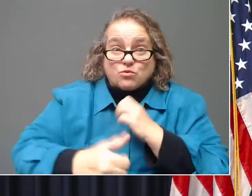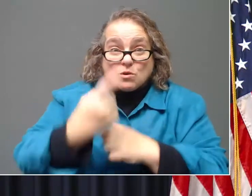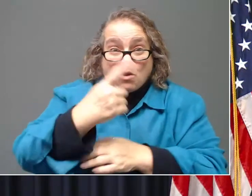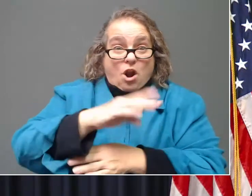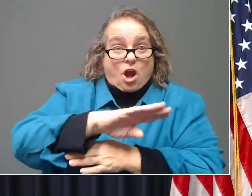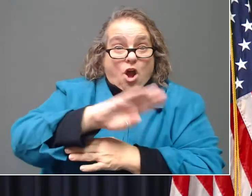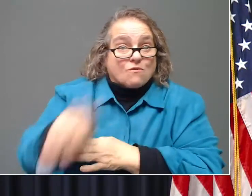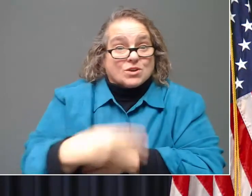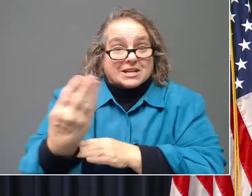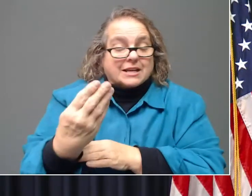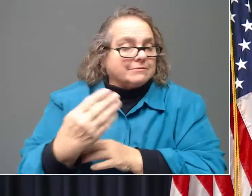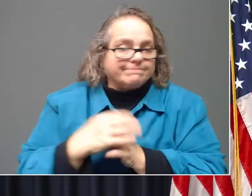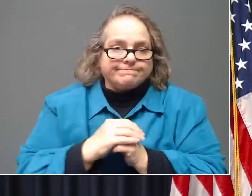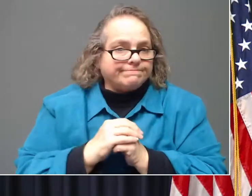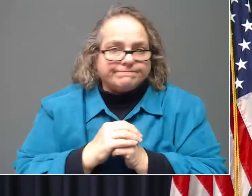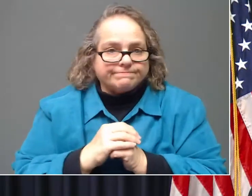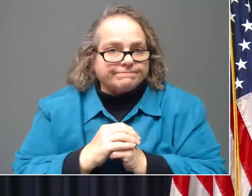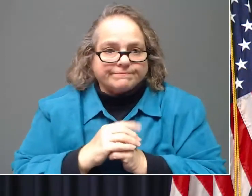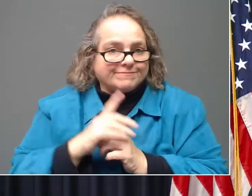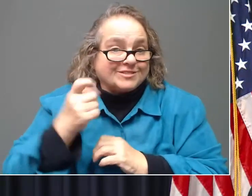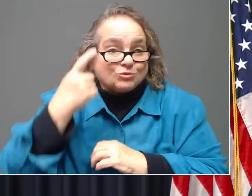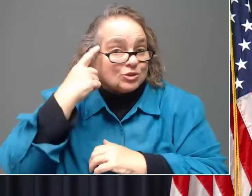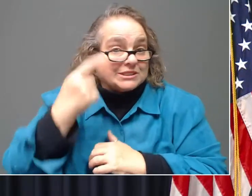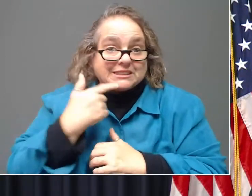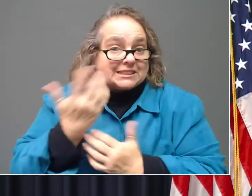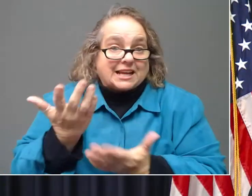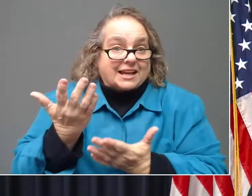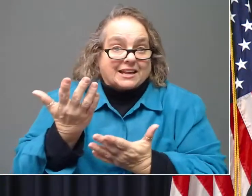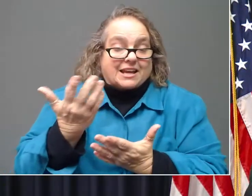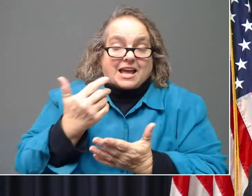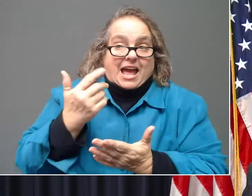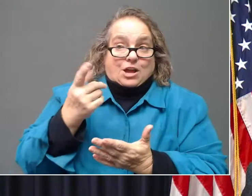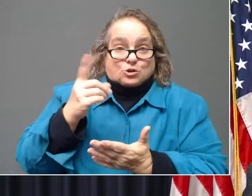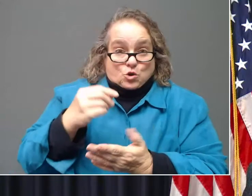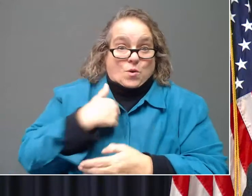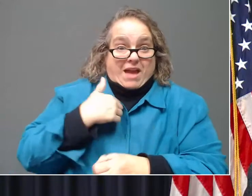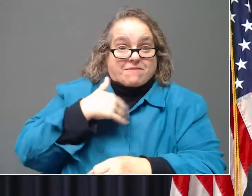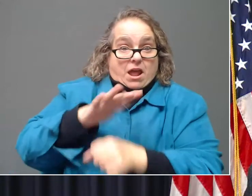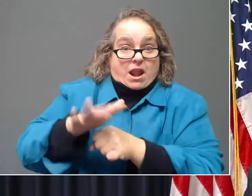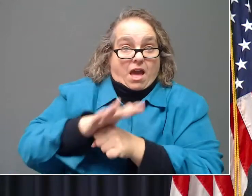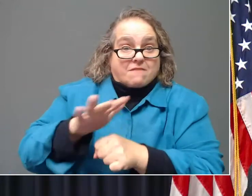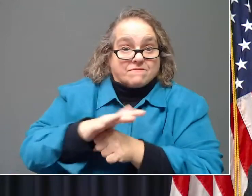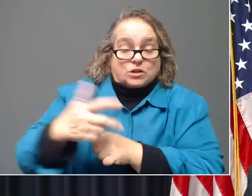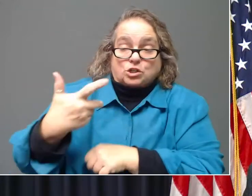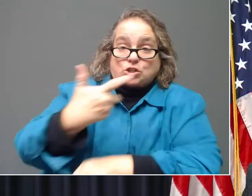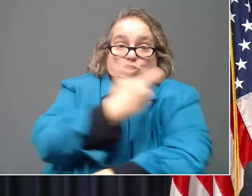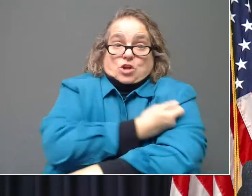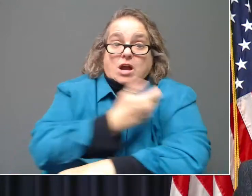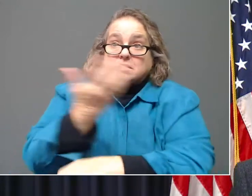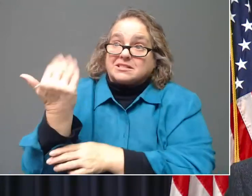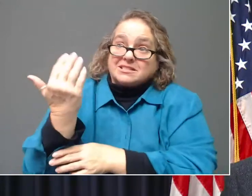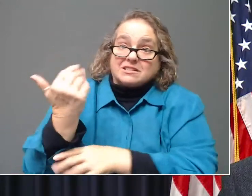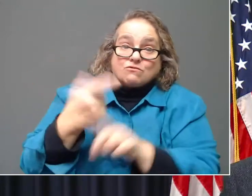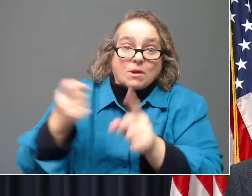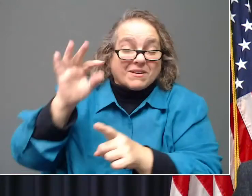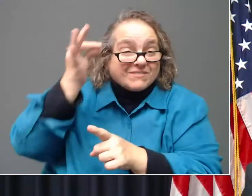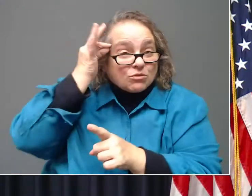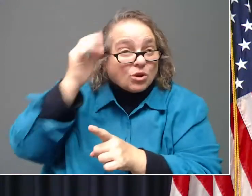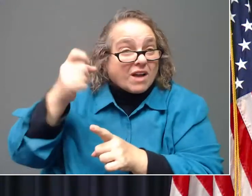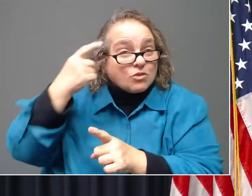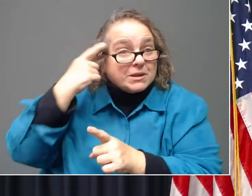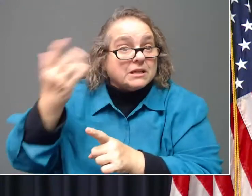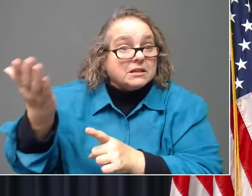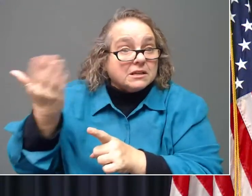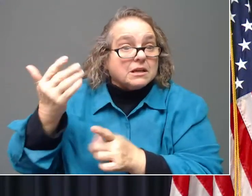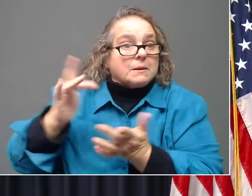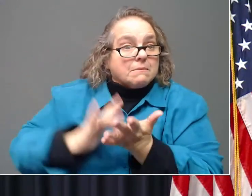As the governor said, it's all about supply, supply, supply. That's a constraint that we have today. But back to the regional